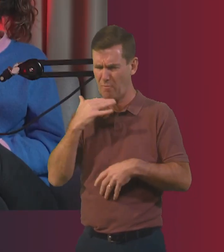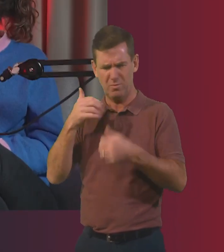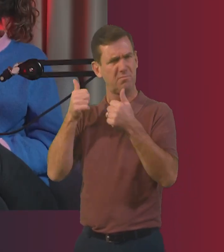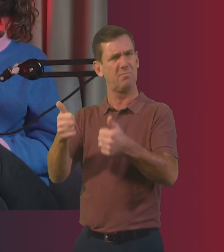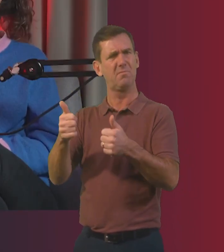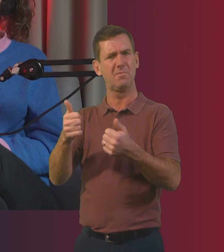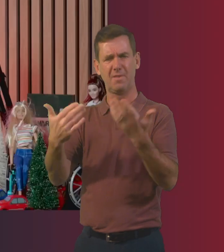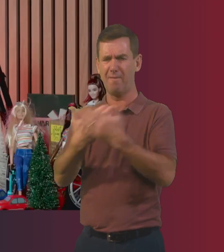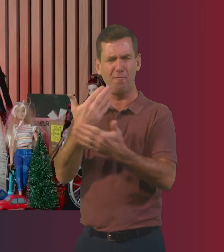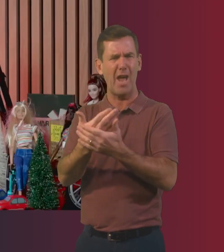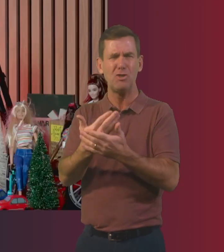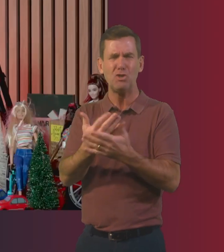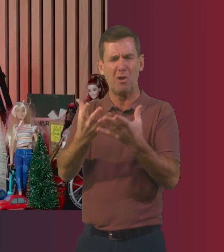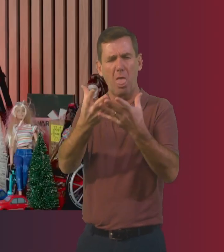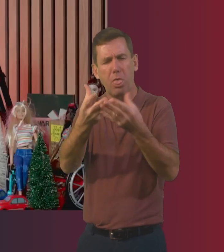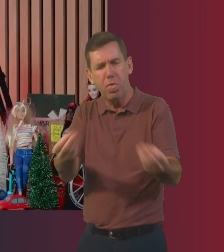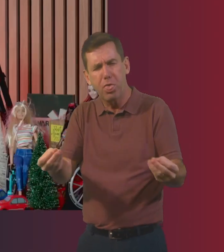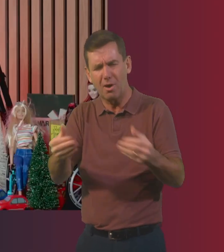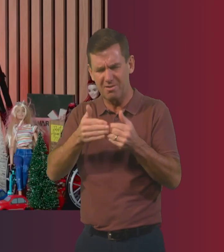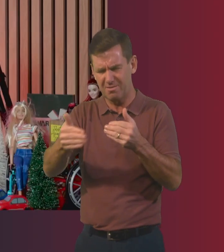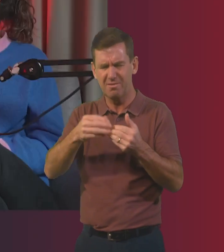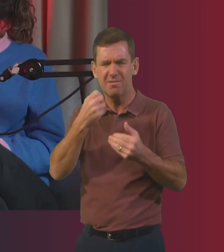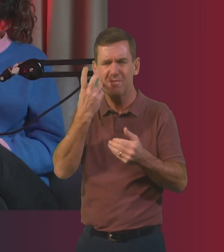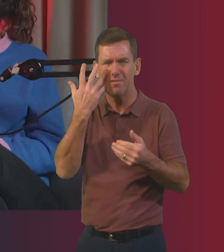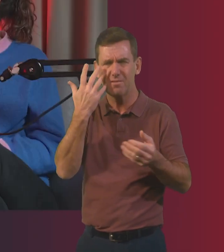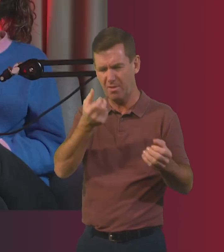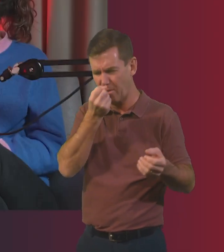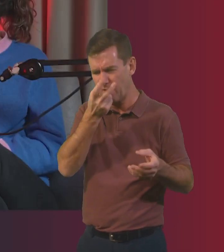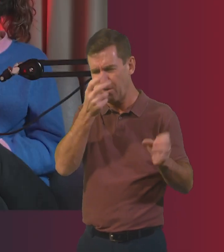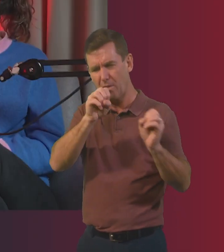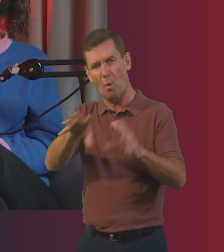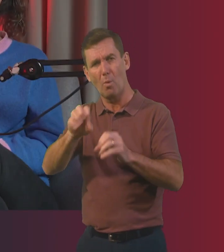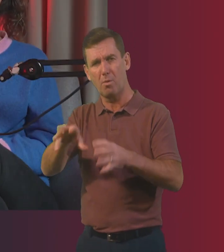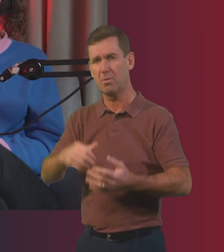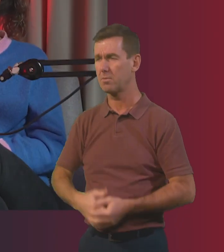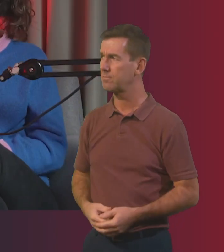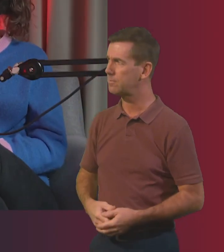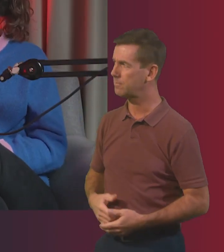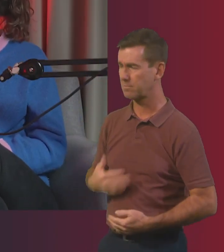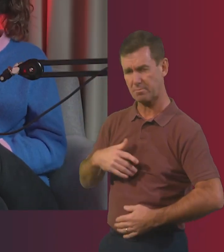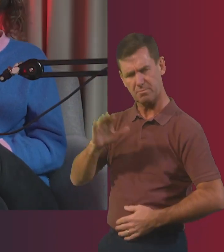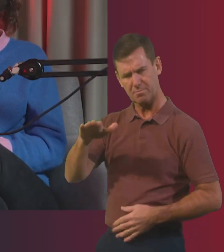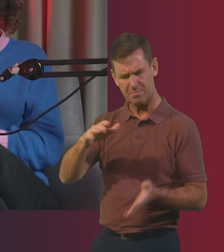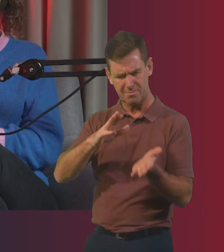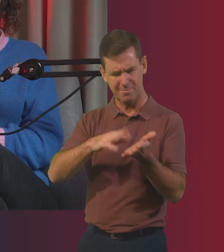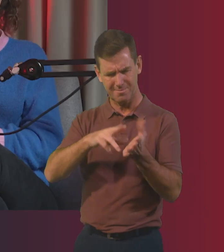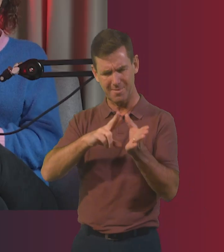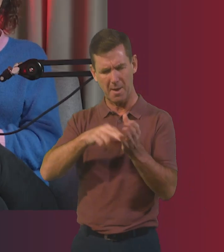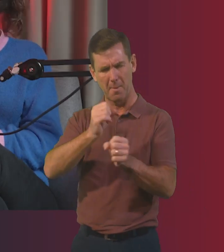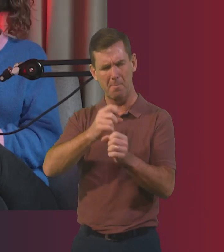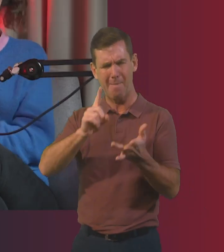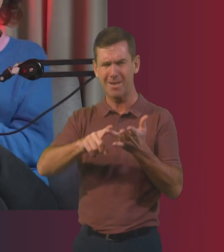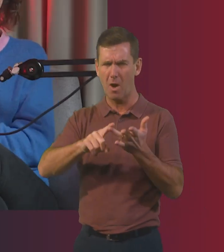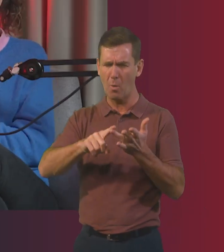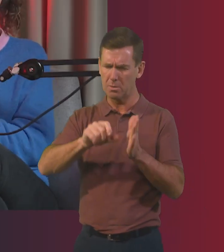quickly when it's fresh. So frozen really tinned, does. yeah. It's really bad, isn't it? It's Also, things like mango, really hard to prepare, like peeling. Yes. Like I struggle